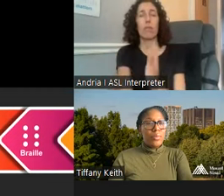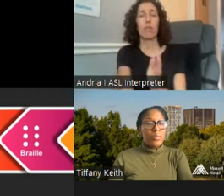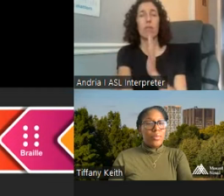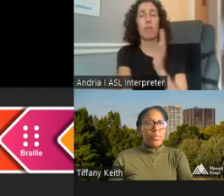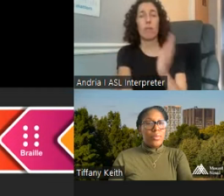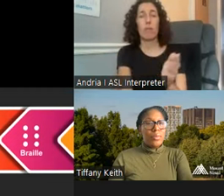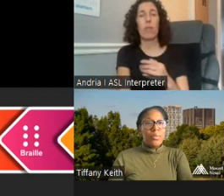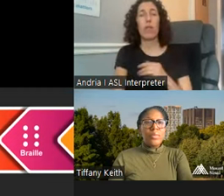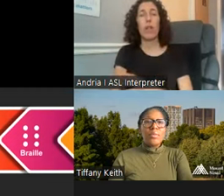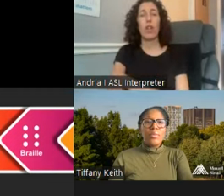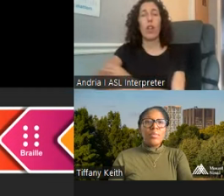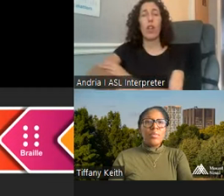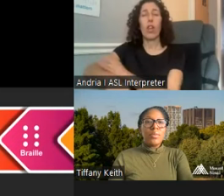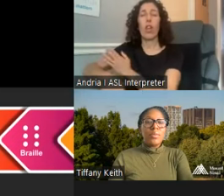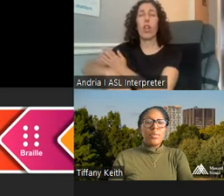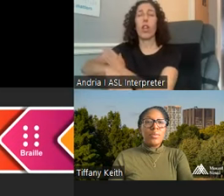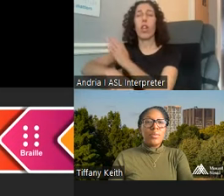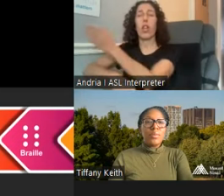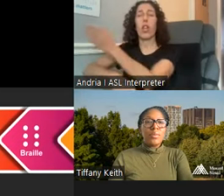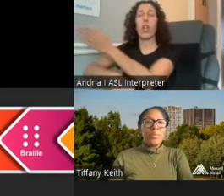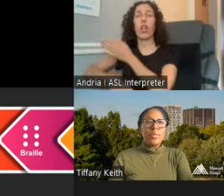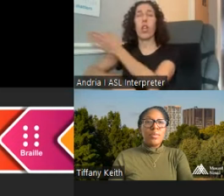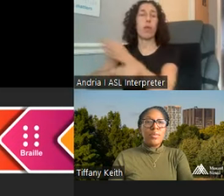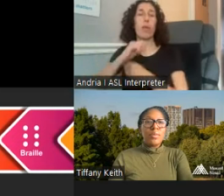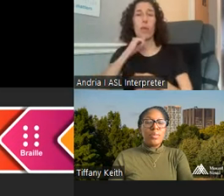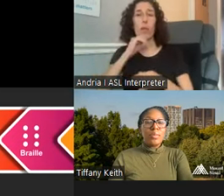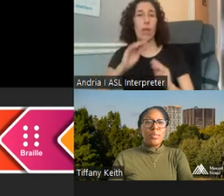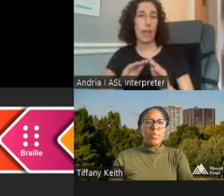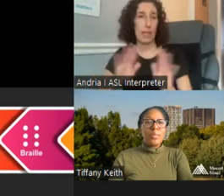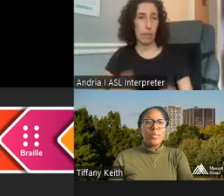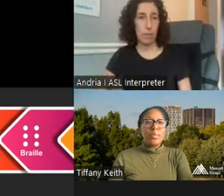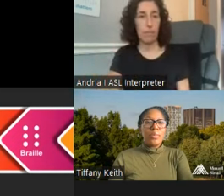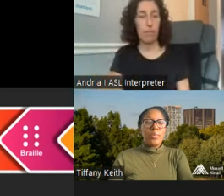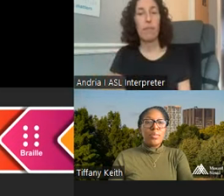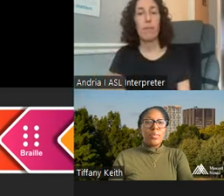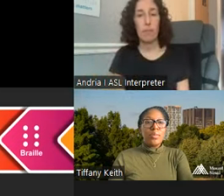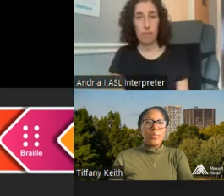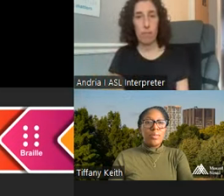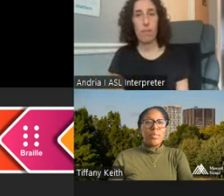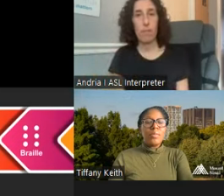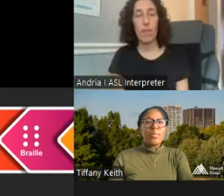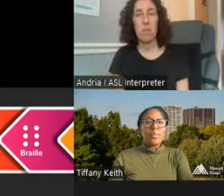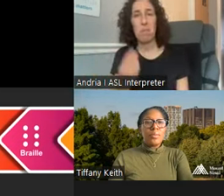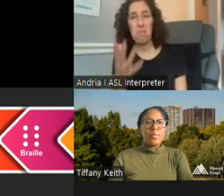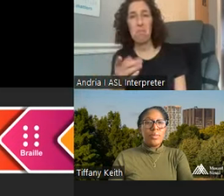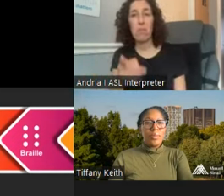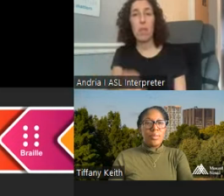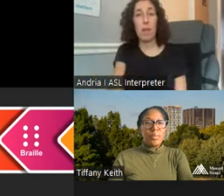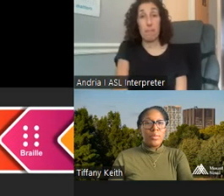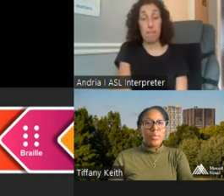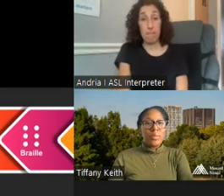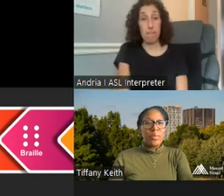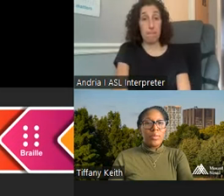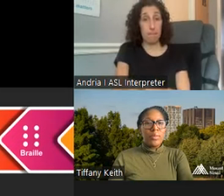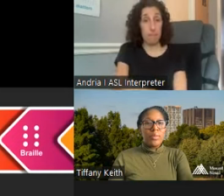and can adjust accordingly. So it helps to avoid mishaps of running into things and that sort of